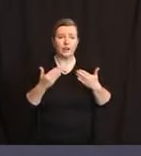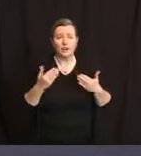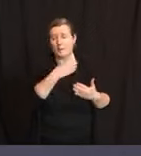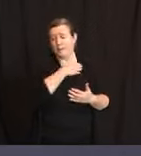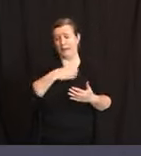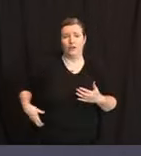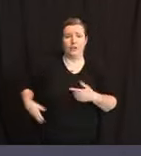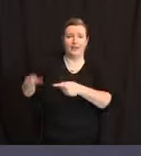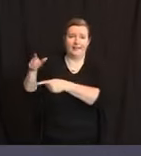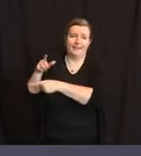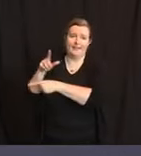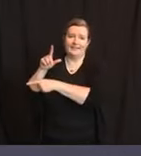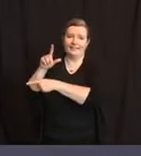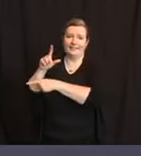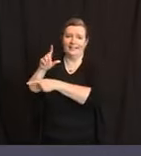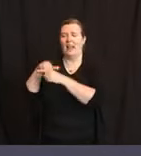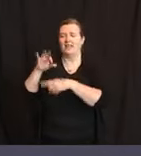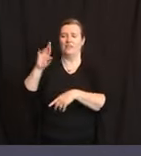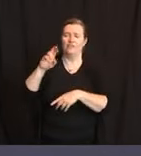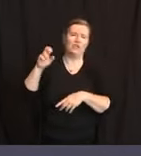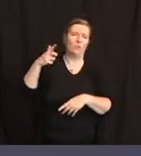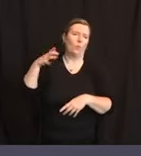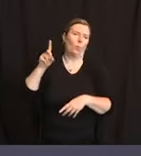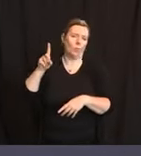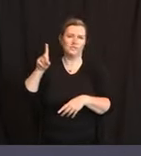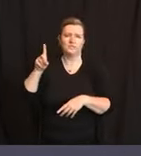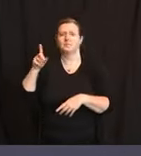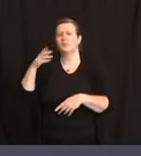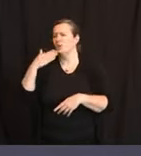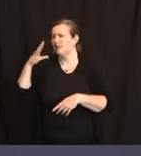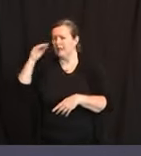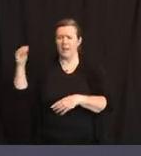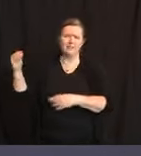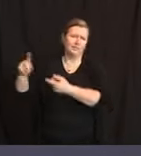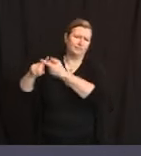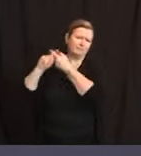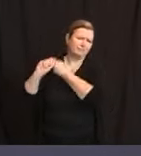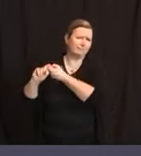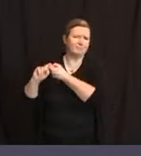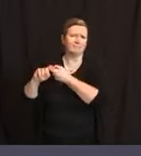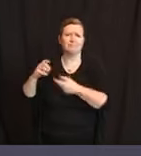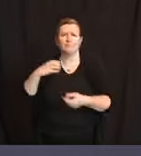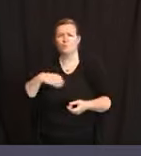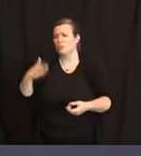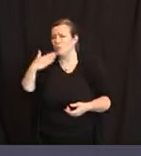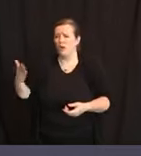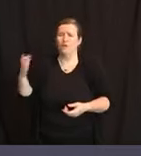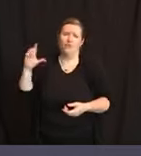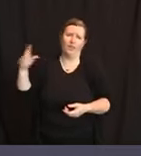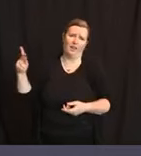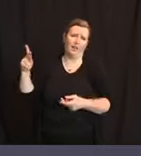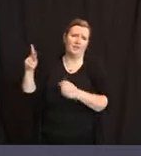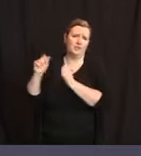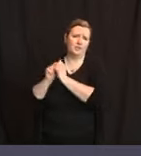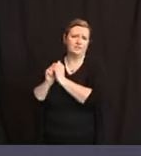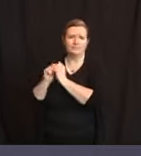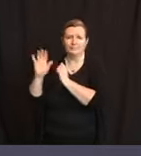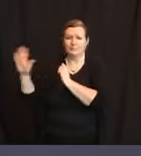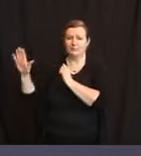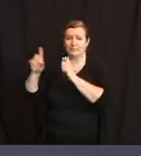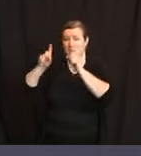great guy, a great friend, and a great leader. And I want to wish you the best as you war game this weekend, and then as you kick